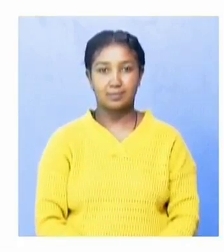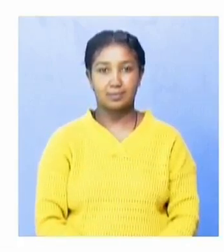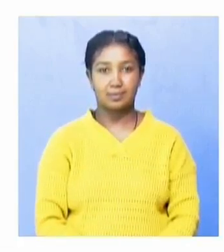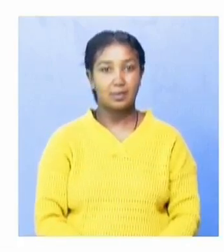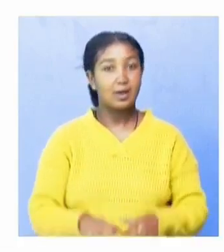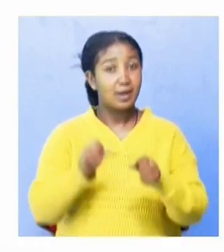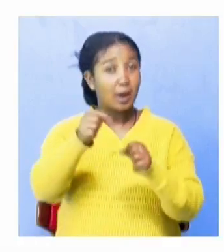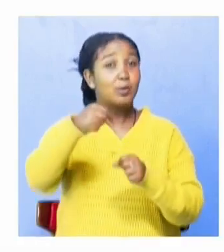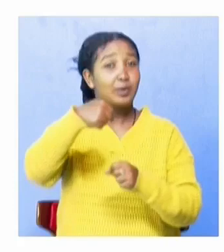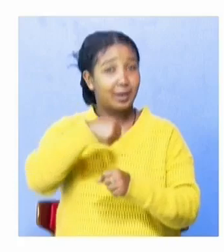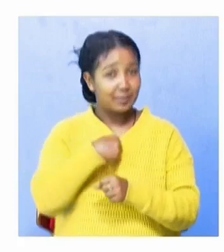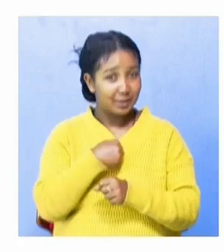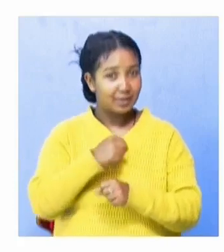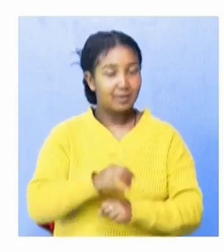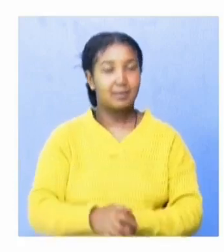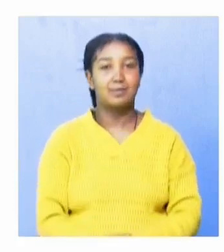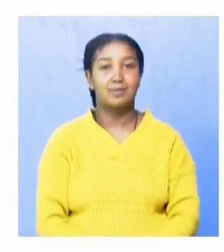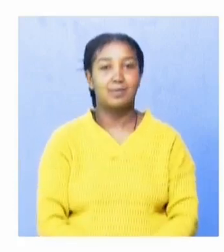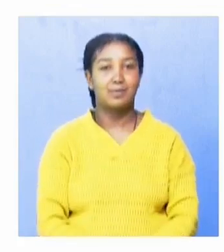Can you tell me?